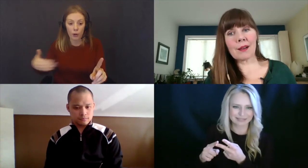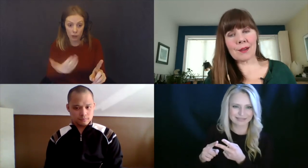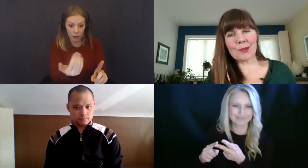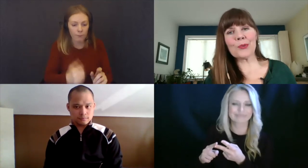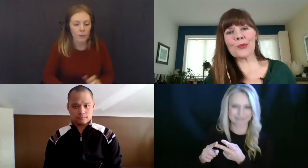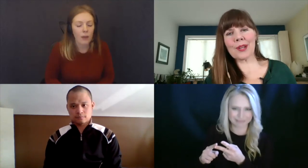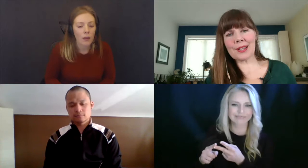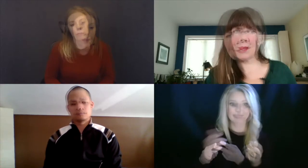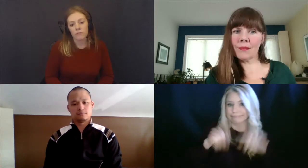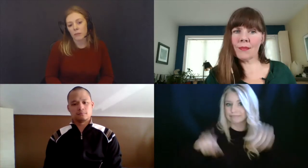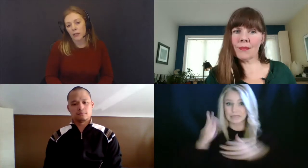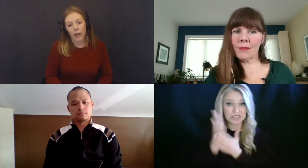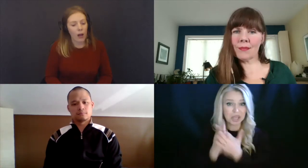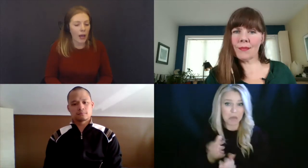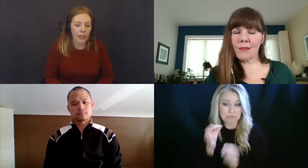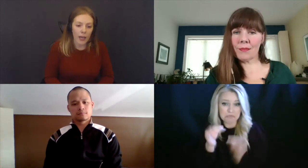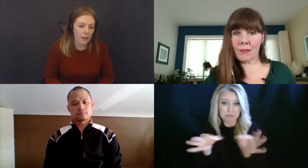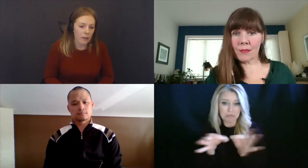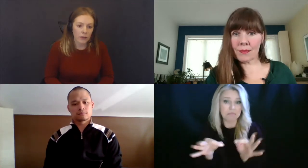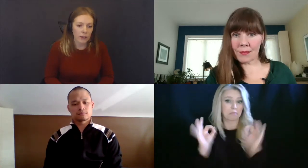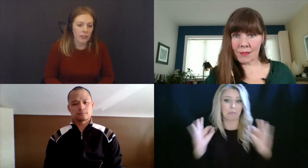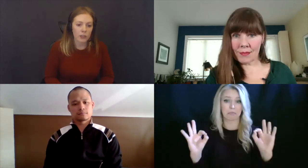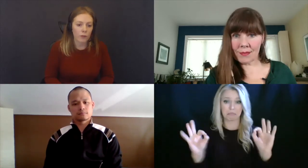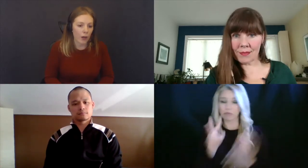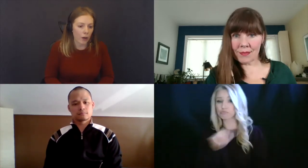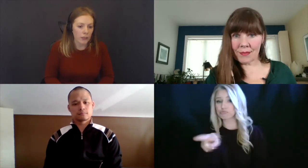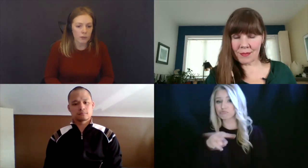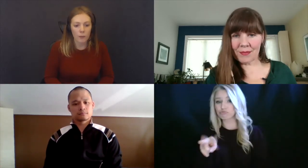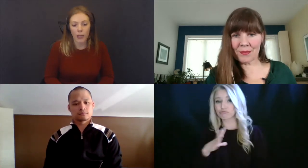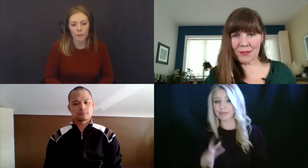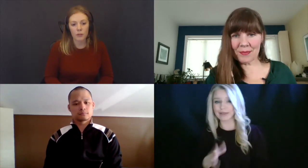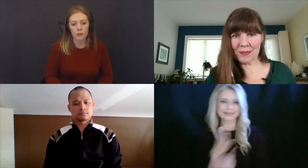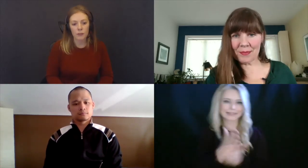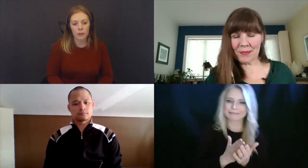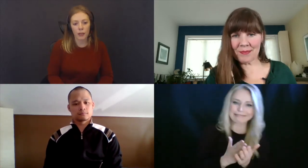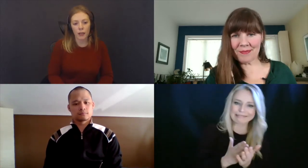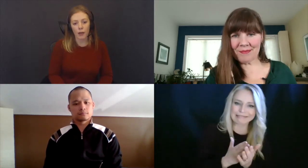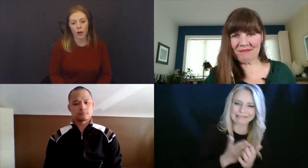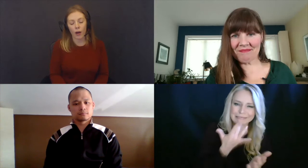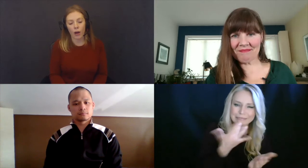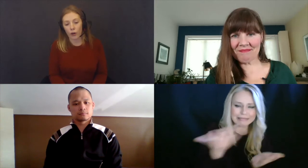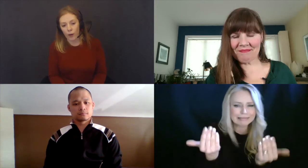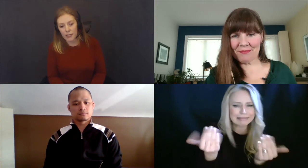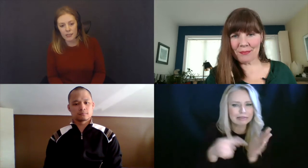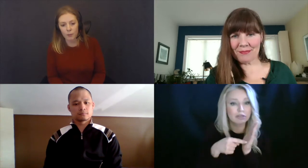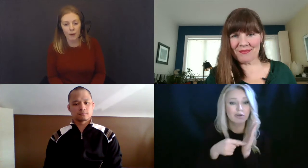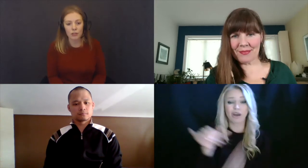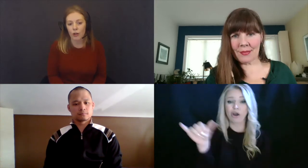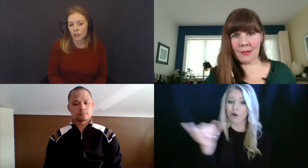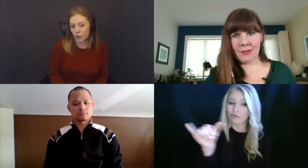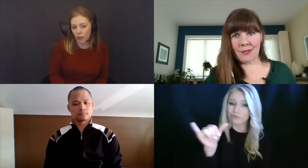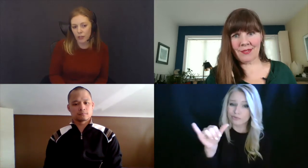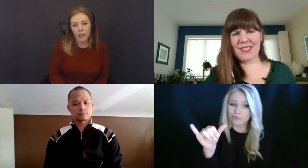from birth. And again, the skills will vary. So some captions are great and some